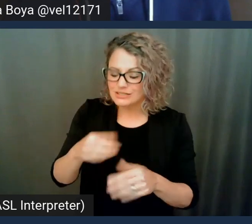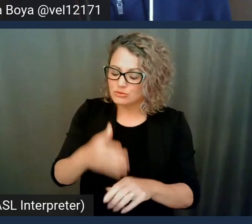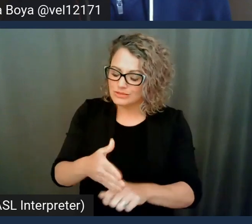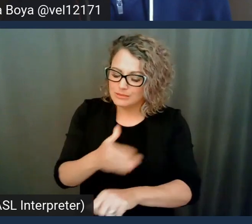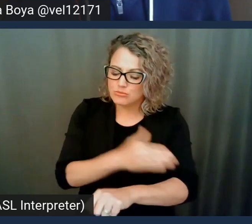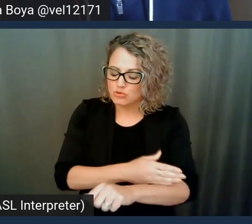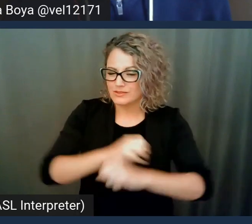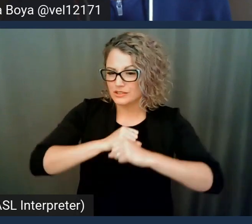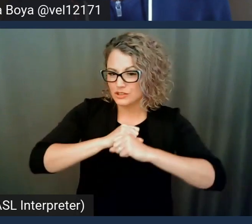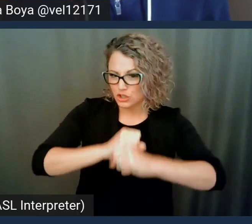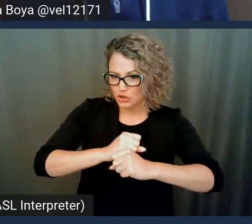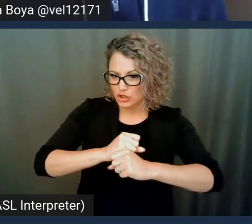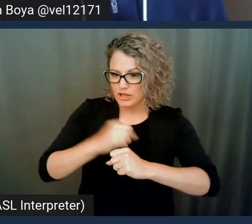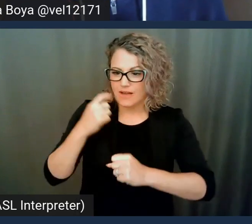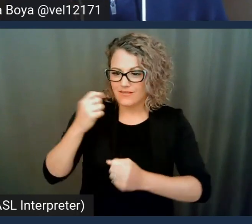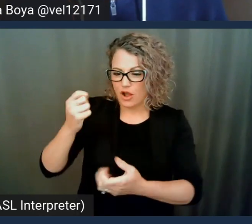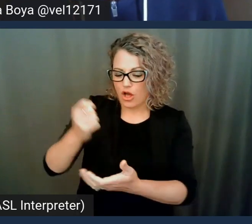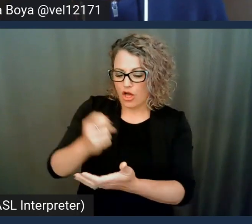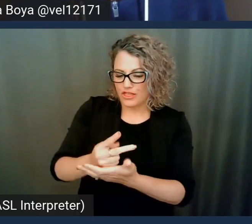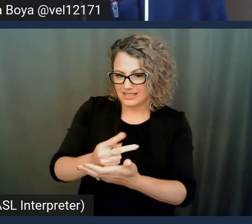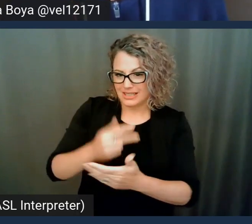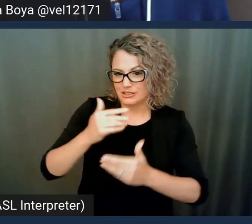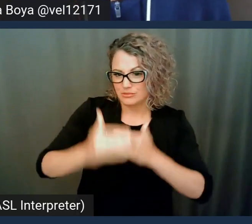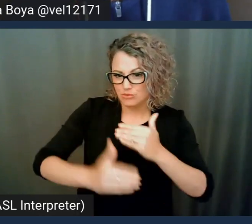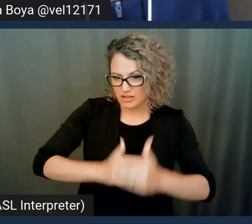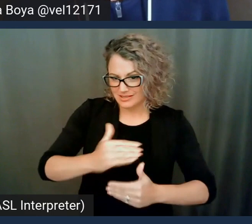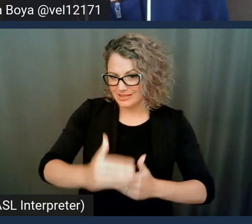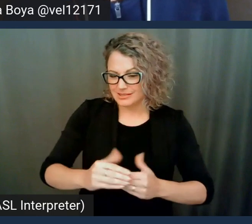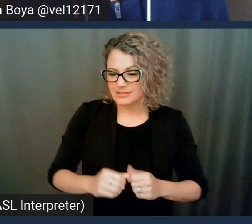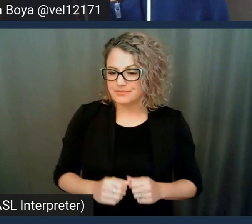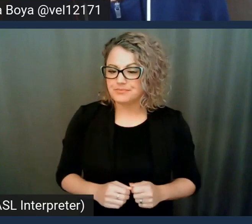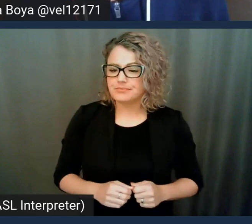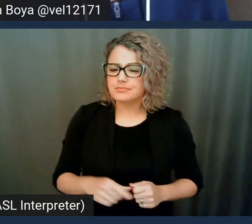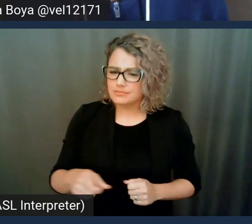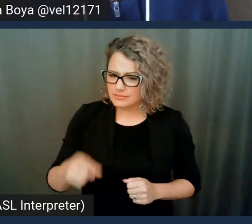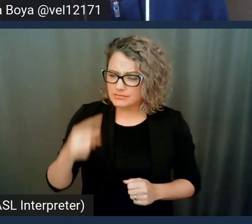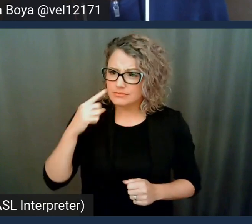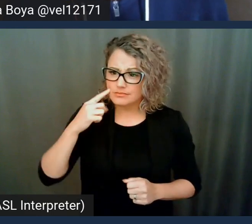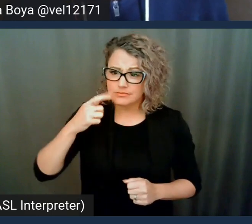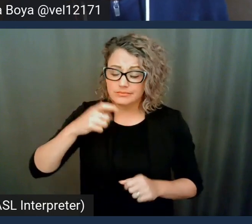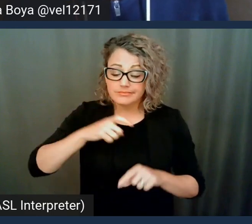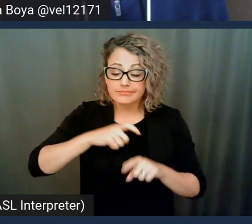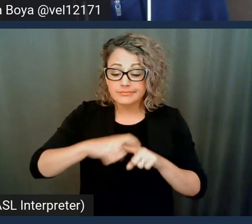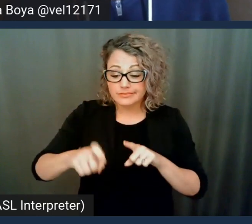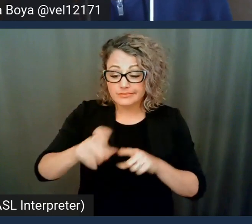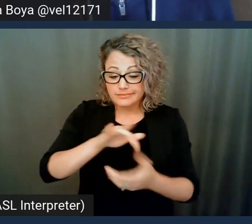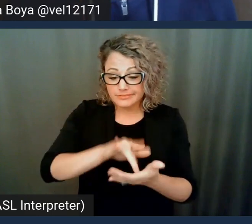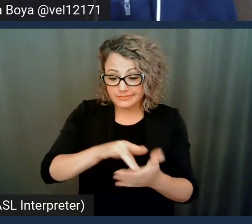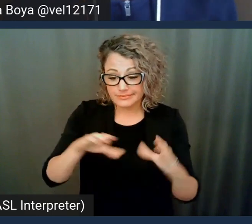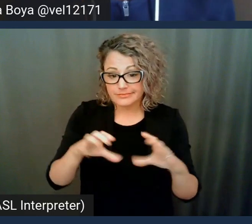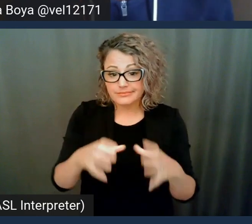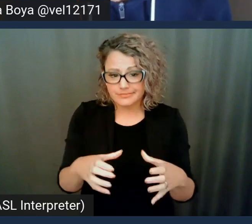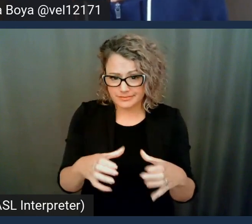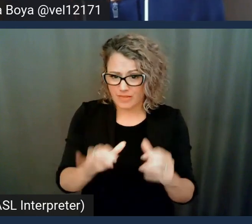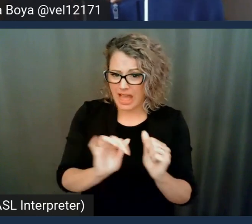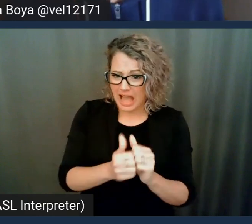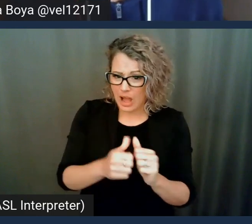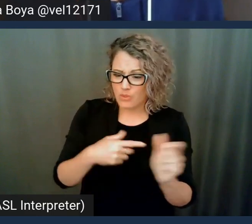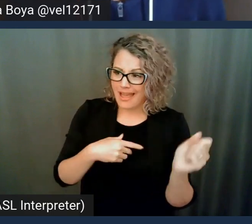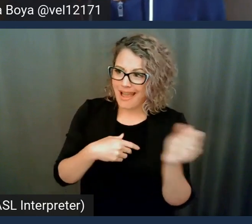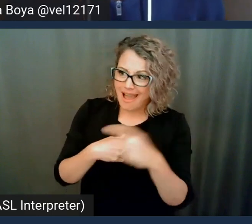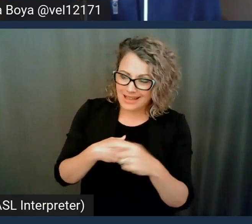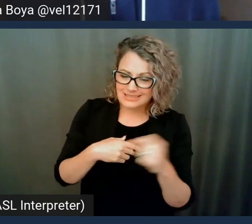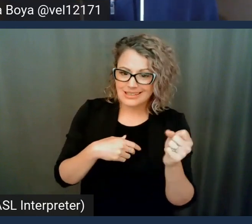of the authentication process. If you think about it, the way contact centers authenticate callers is by asking agents